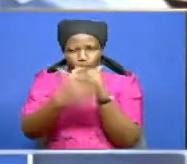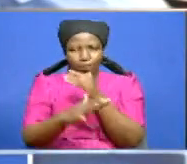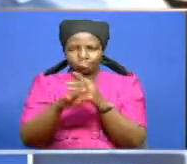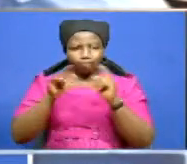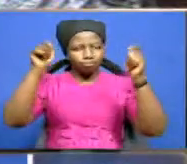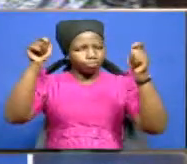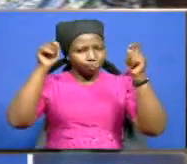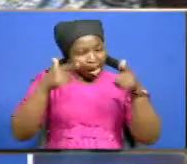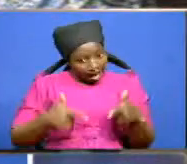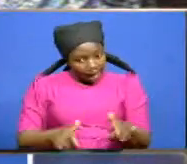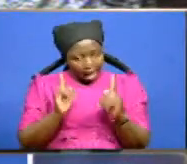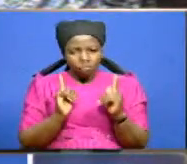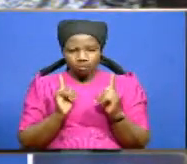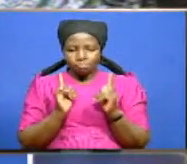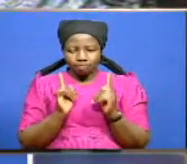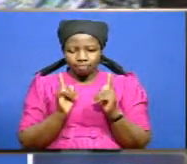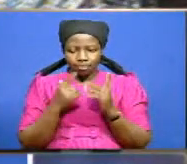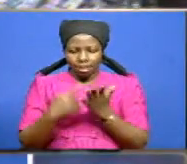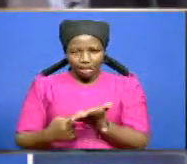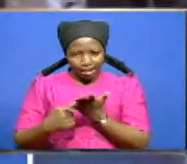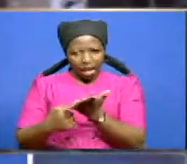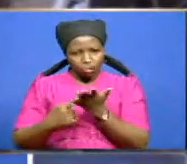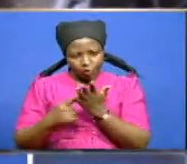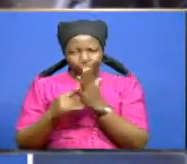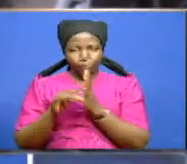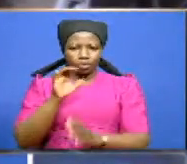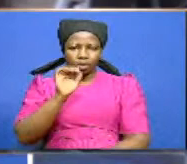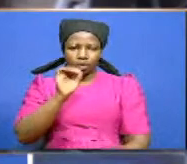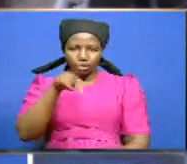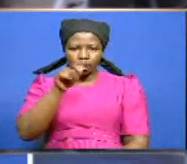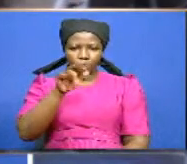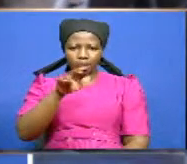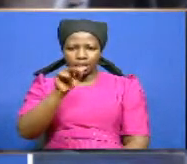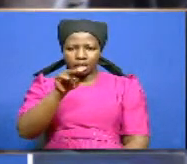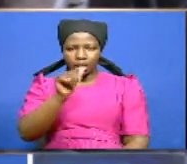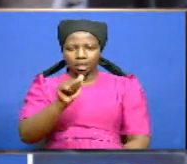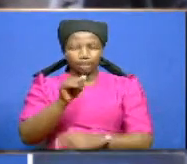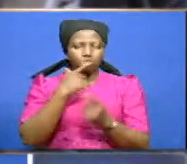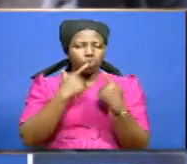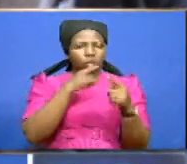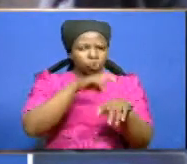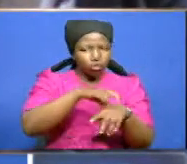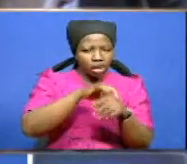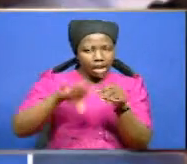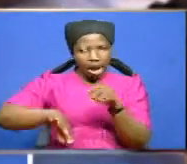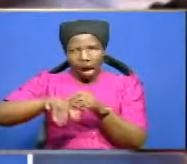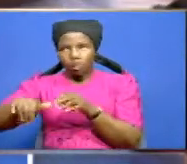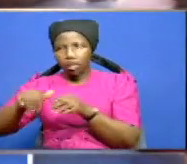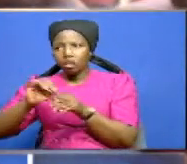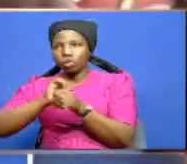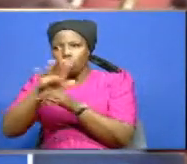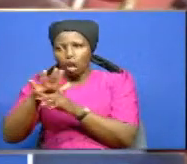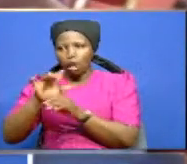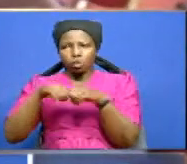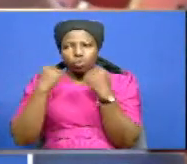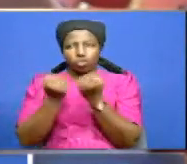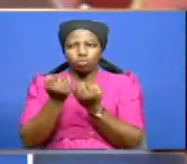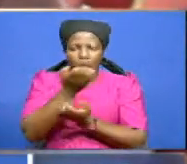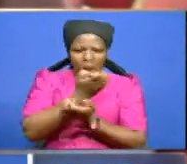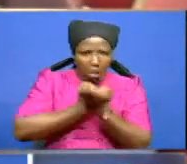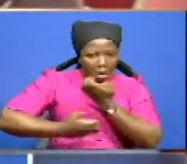allow room for talks. Oparanya, who spoke during county COVID-19 socio-economic re-engineering